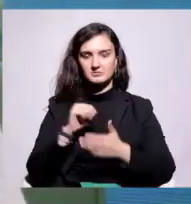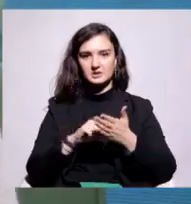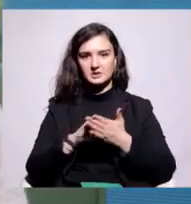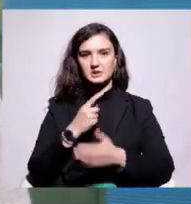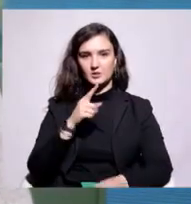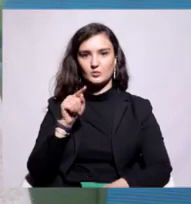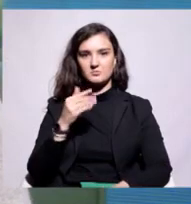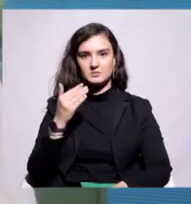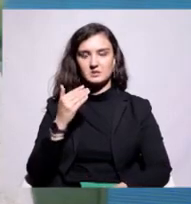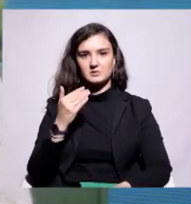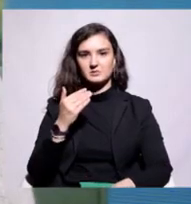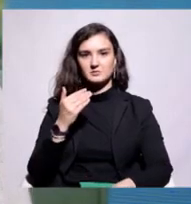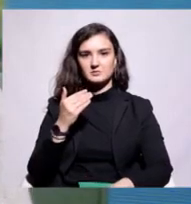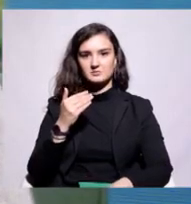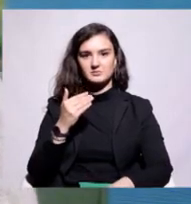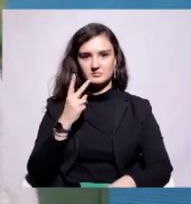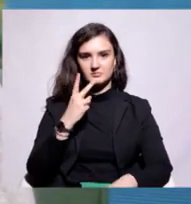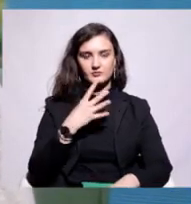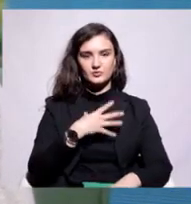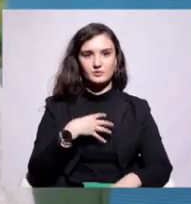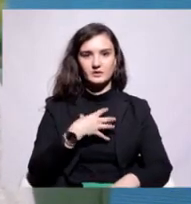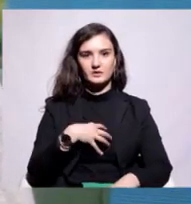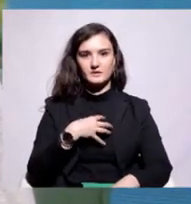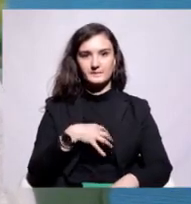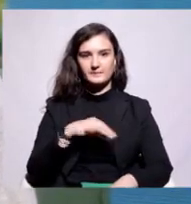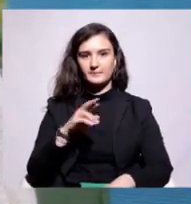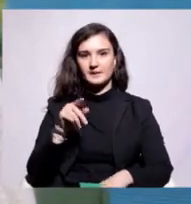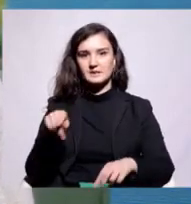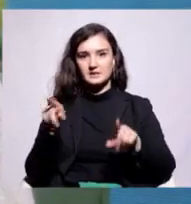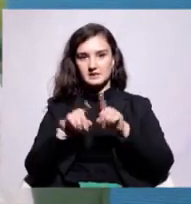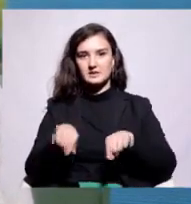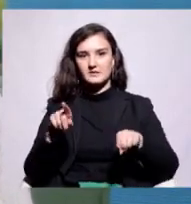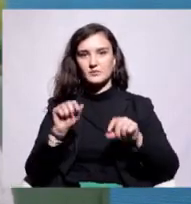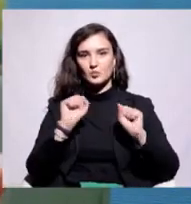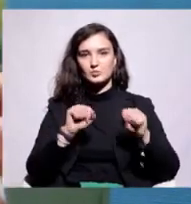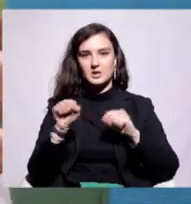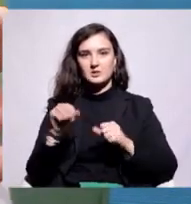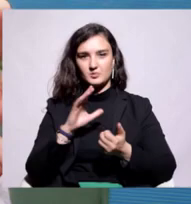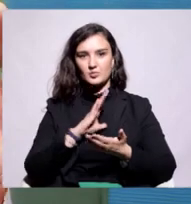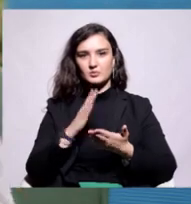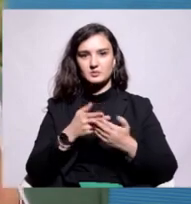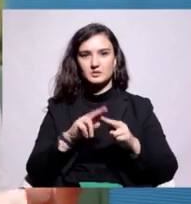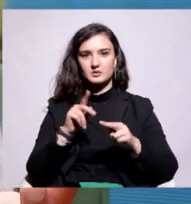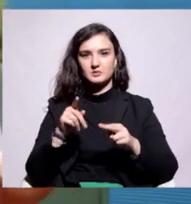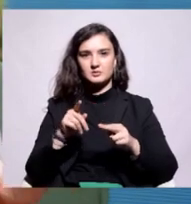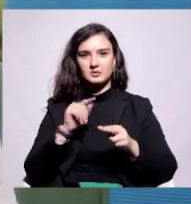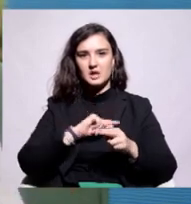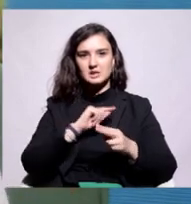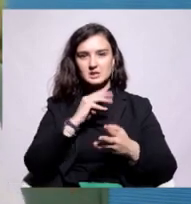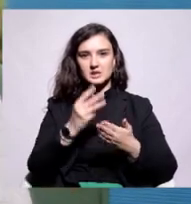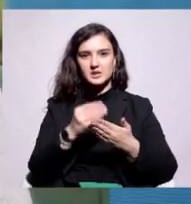his book is so attractive. And he's also got a skill for lively